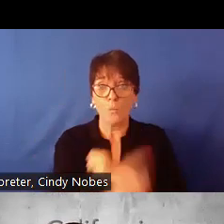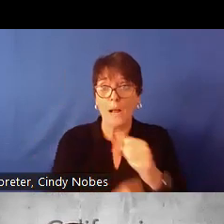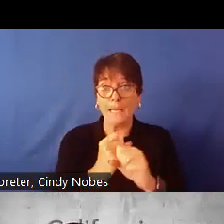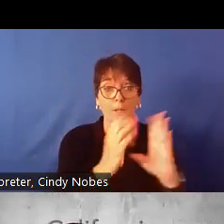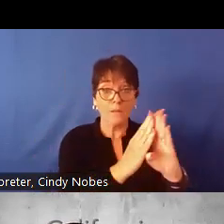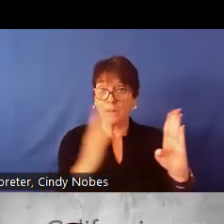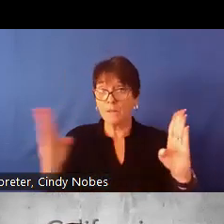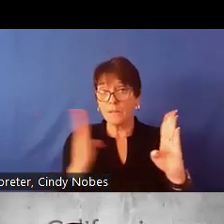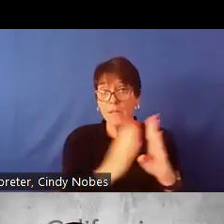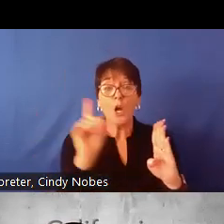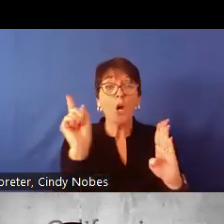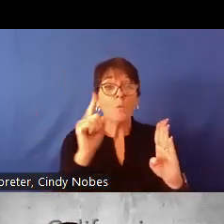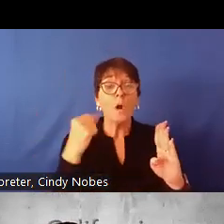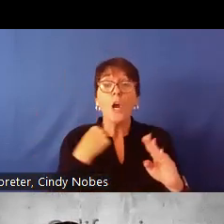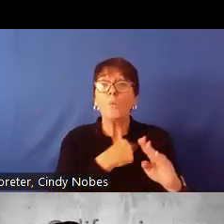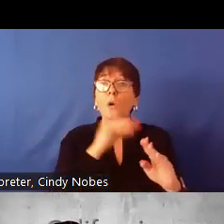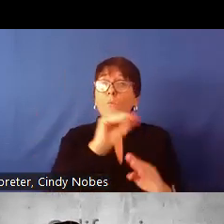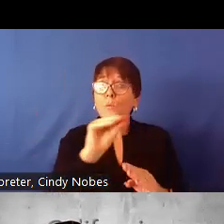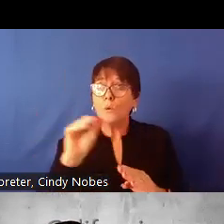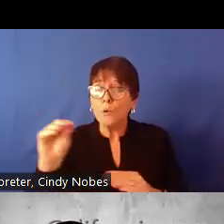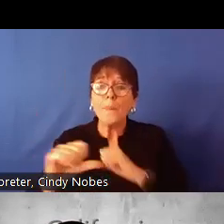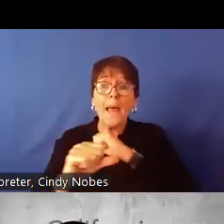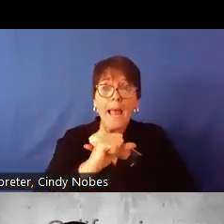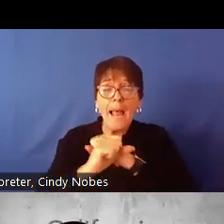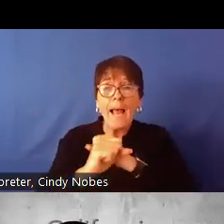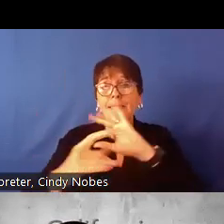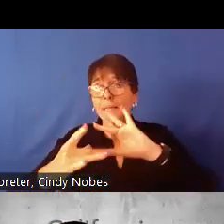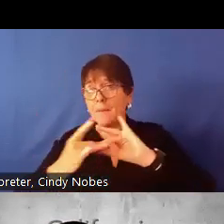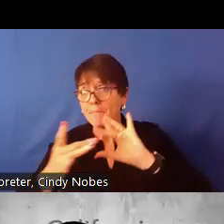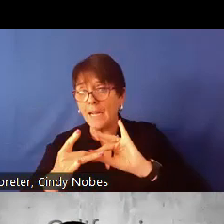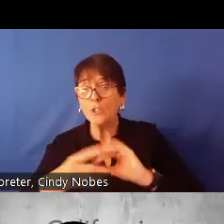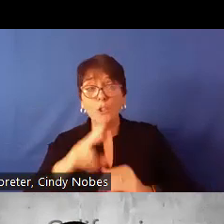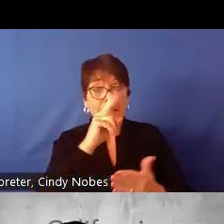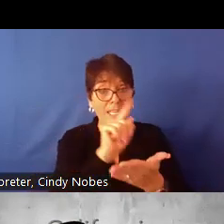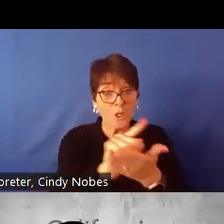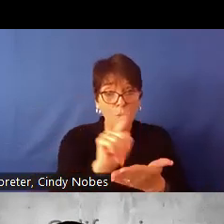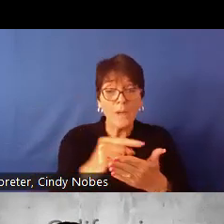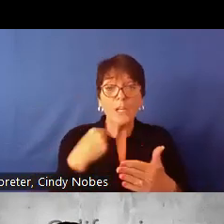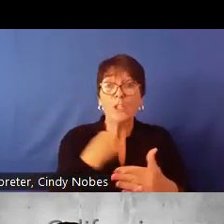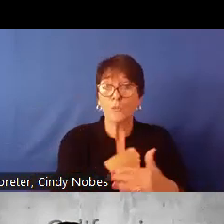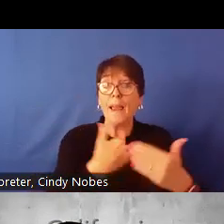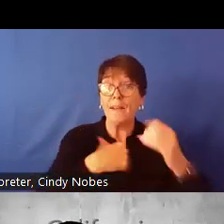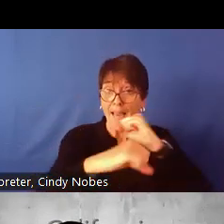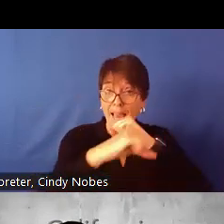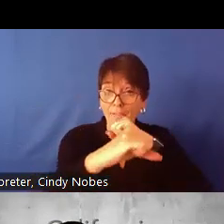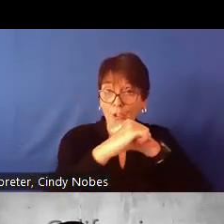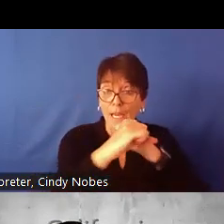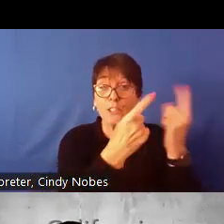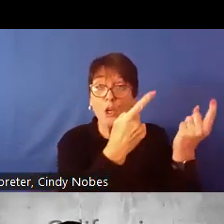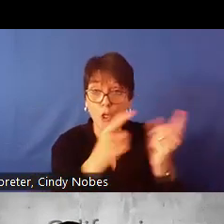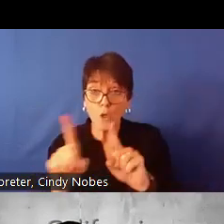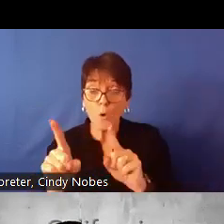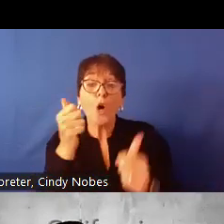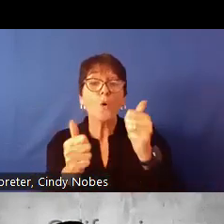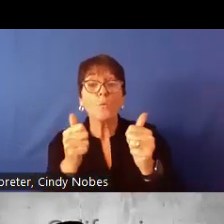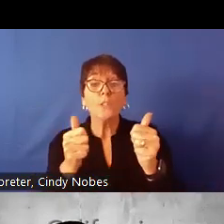how we've placed some of the ads and the messaging. And you'll see the weeks that we have advertising going. So, and which markets